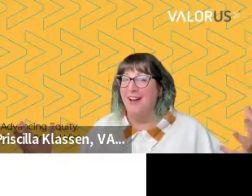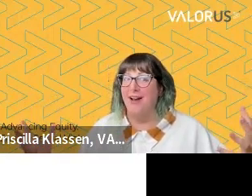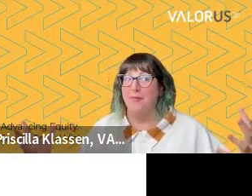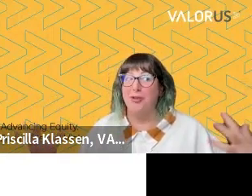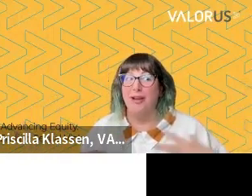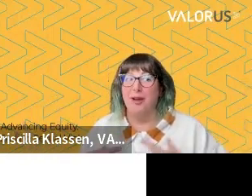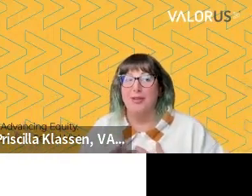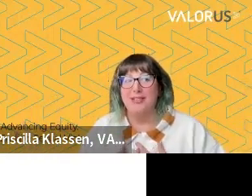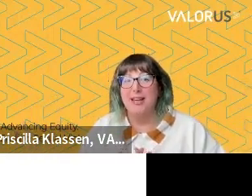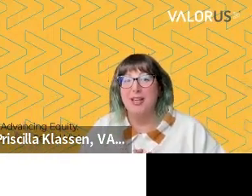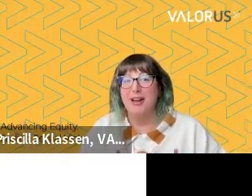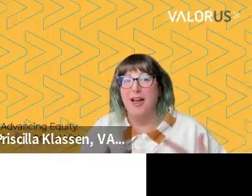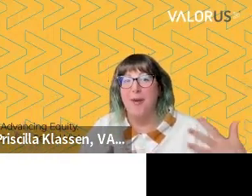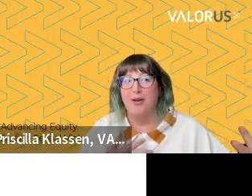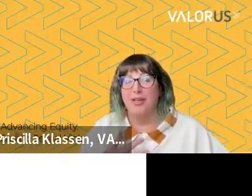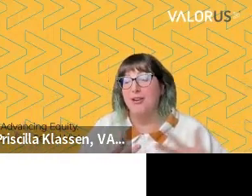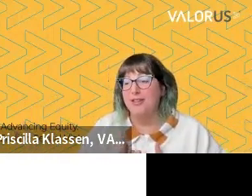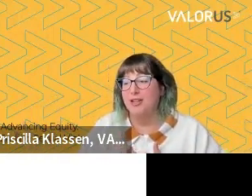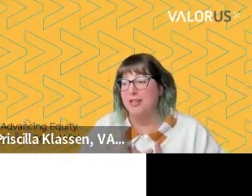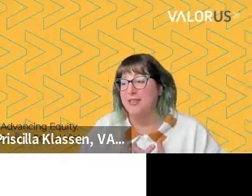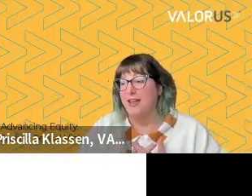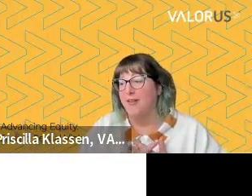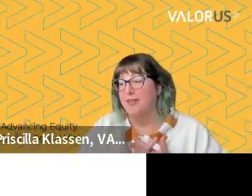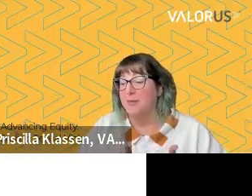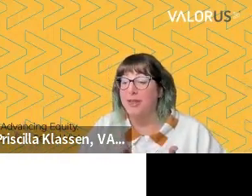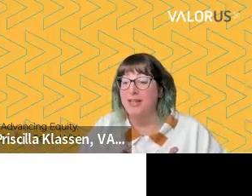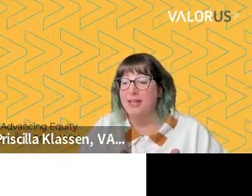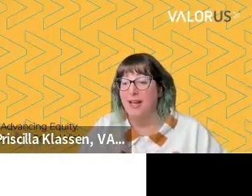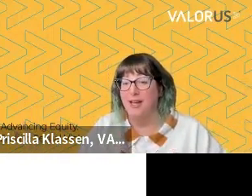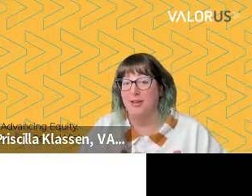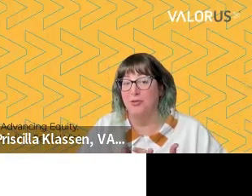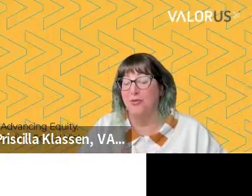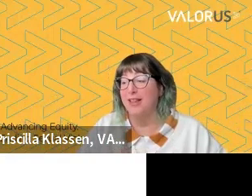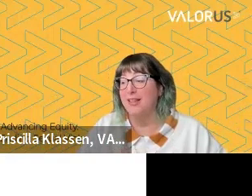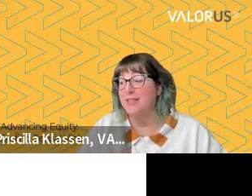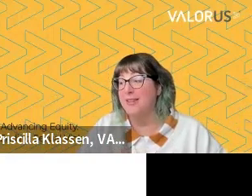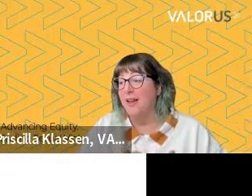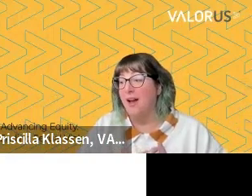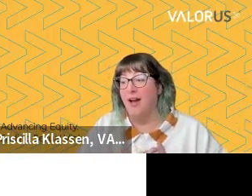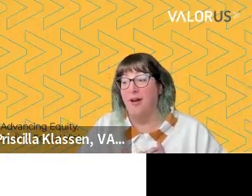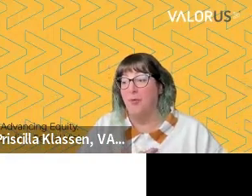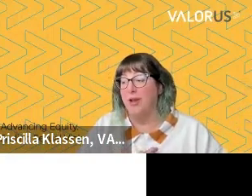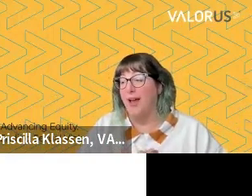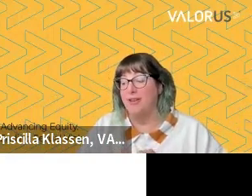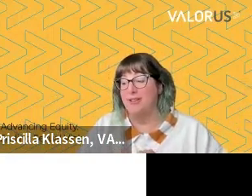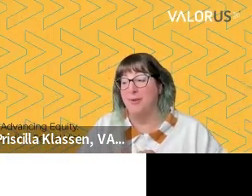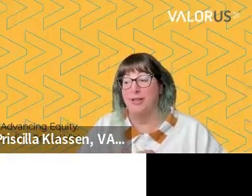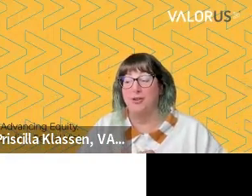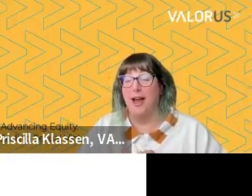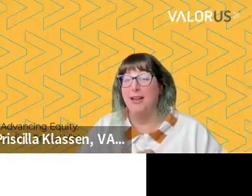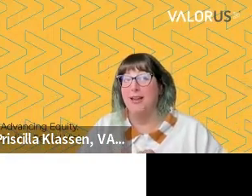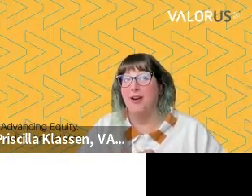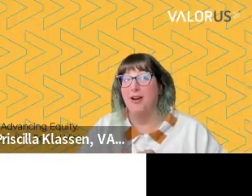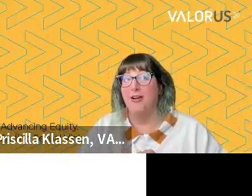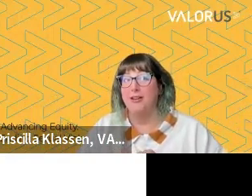in doing a presentation about the intersections of disability and sexual violence, we have a